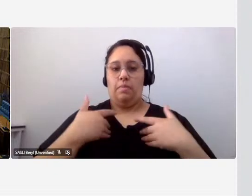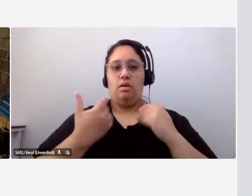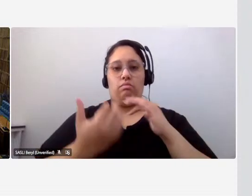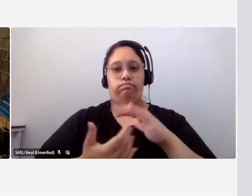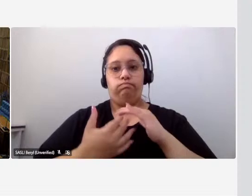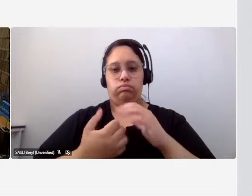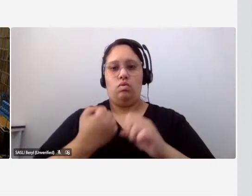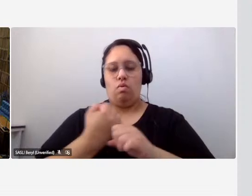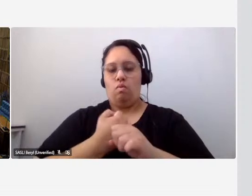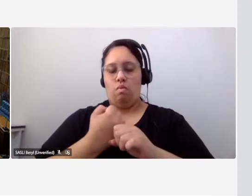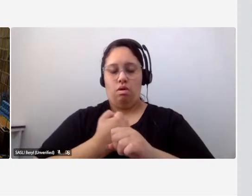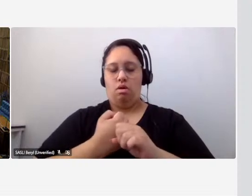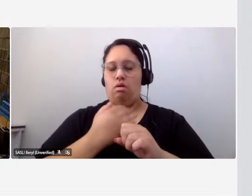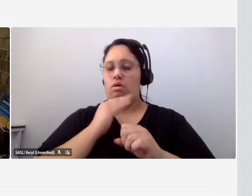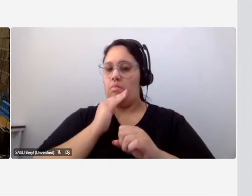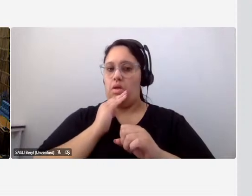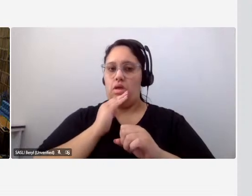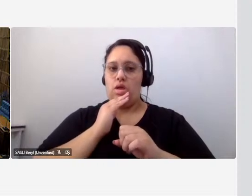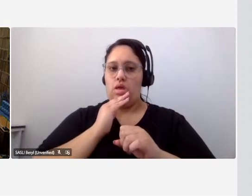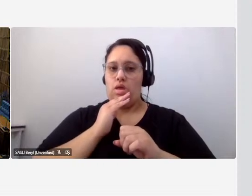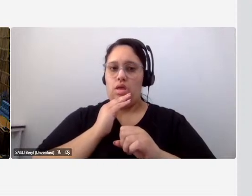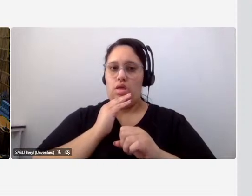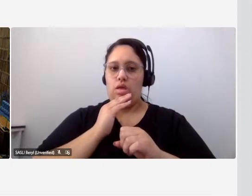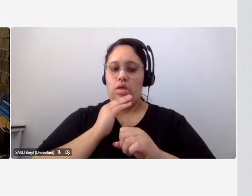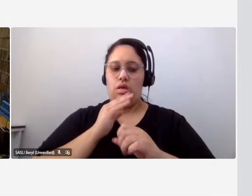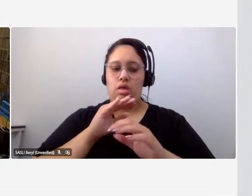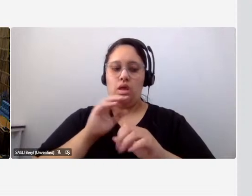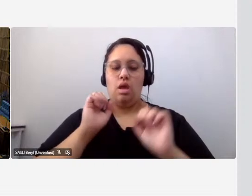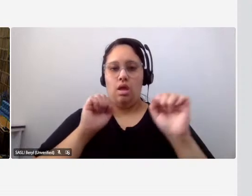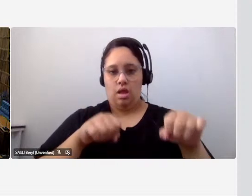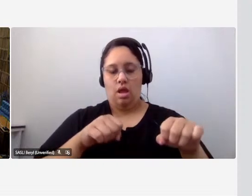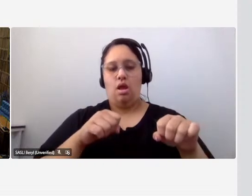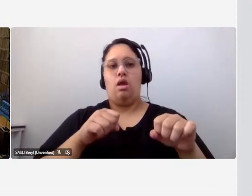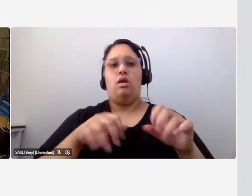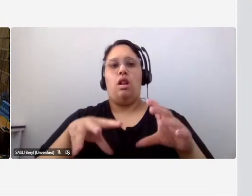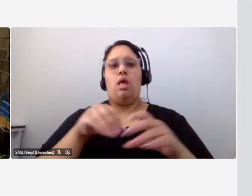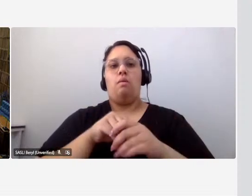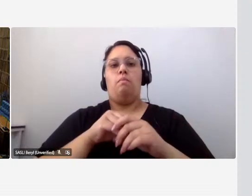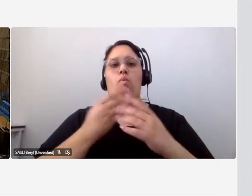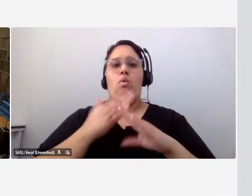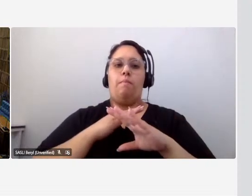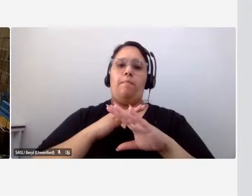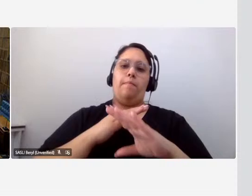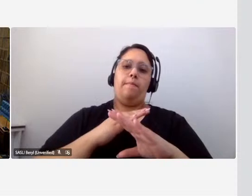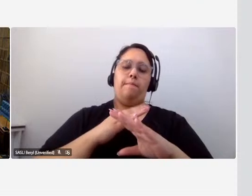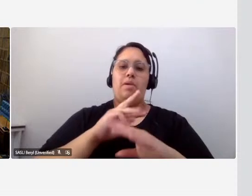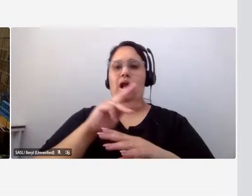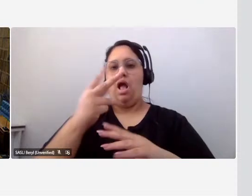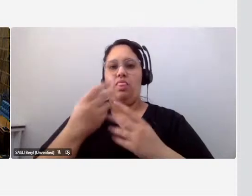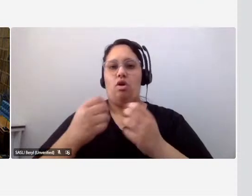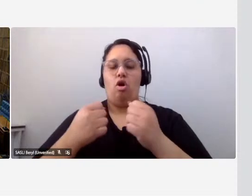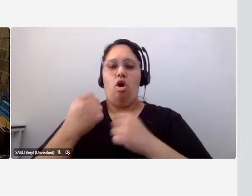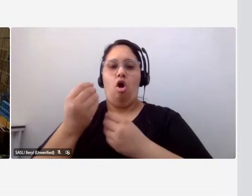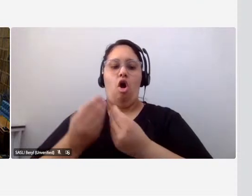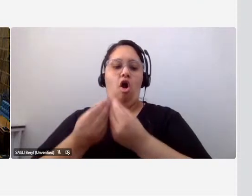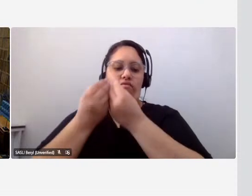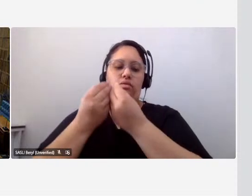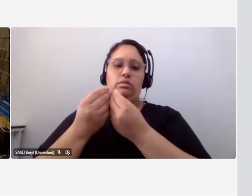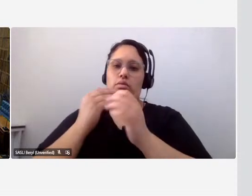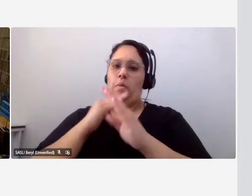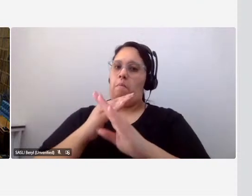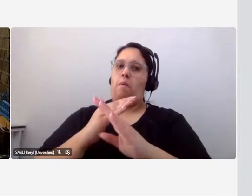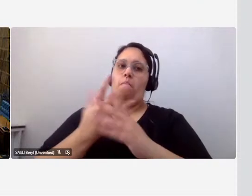their work, then they are more likely to resist other offers that are being